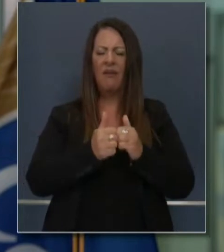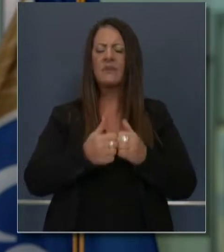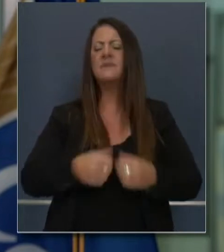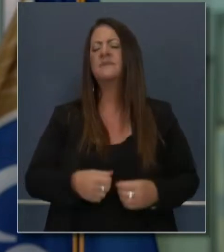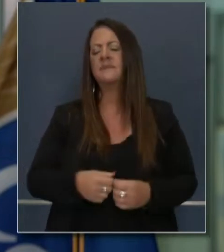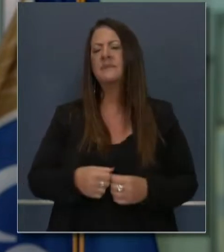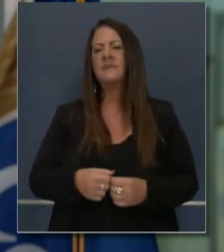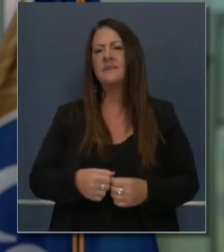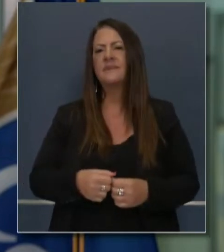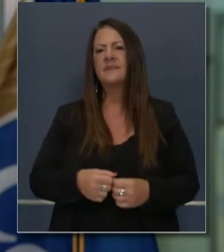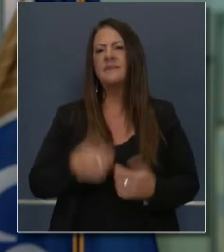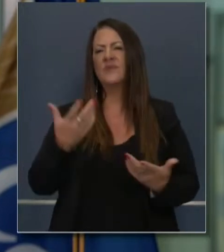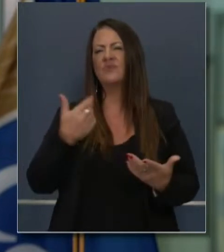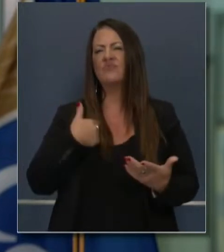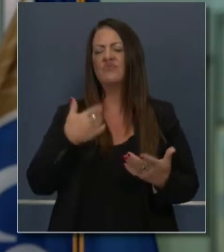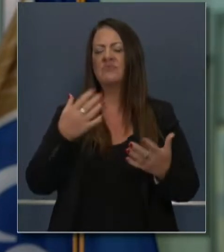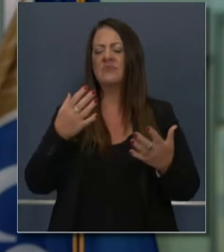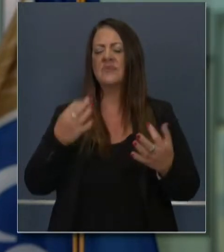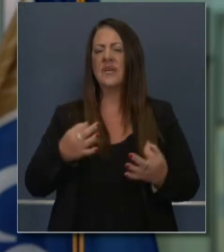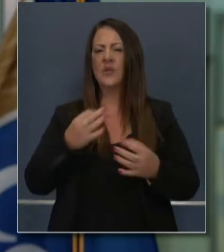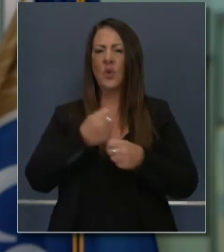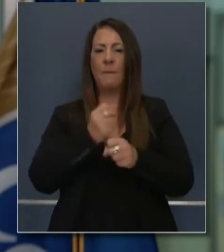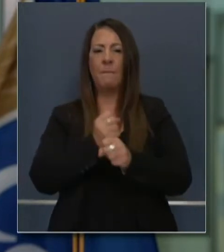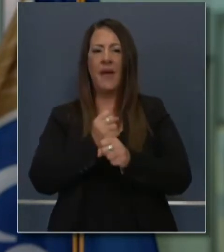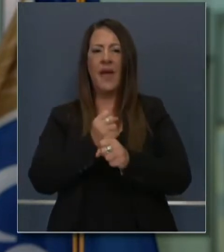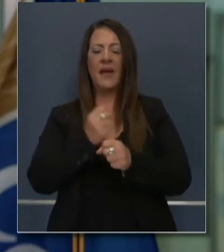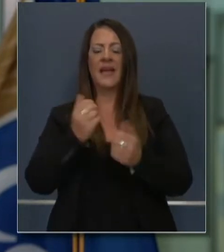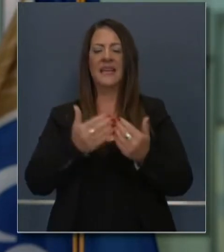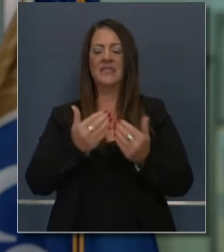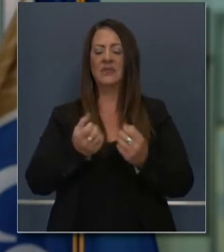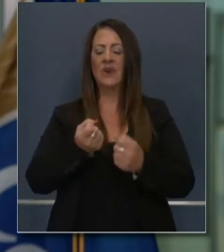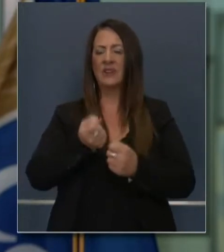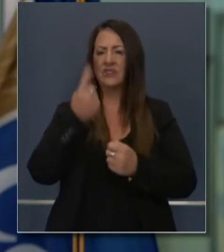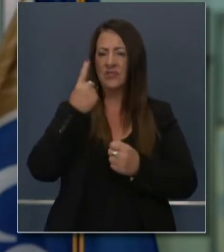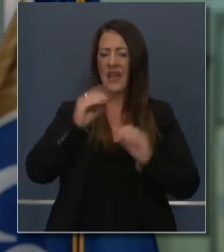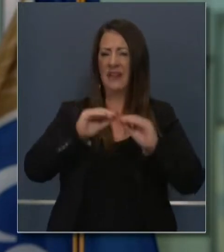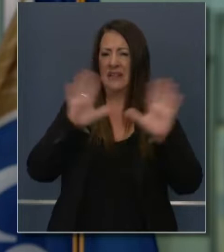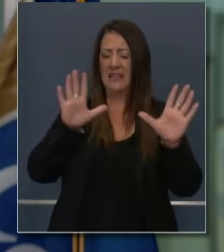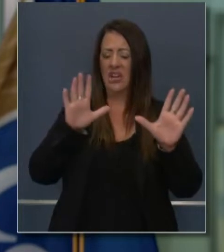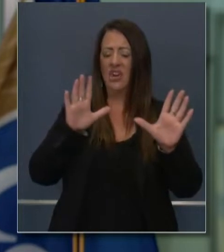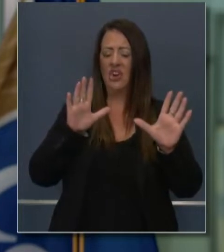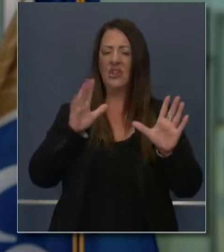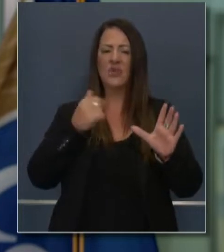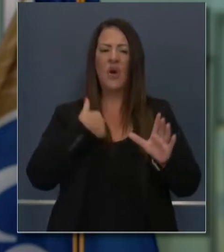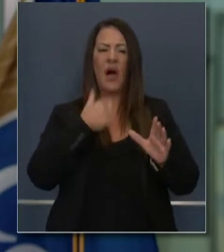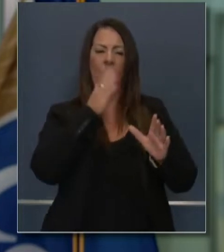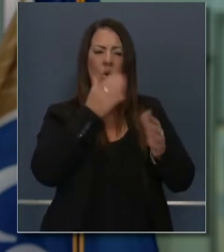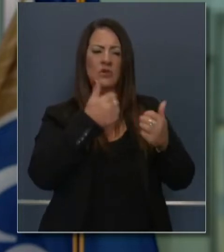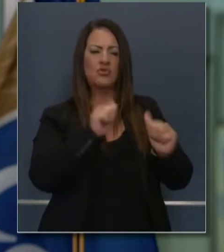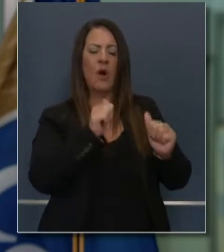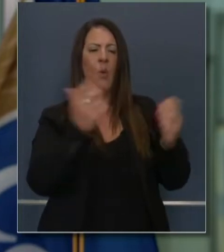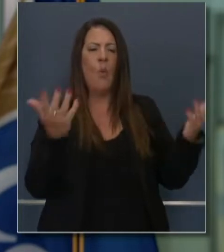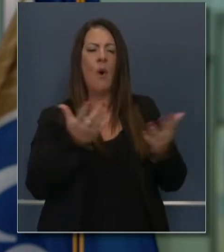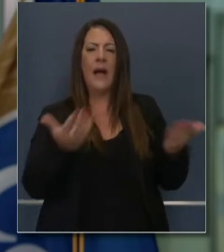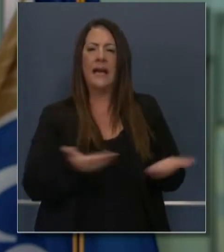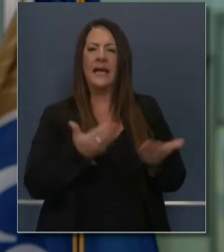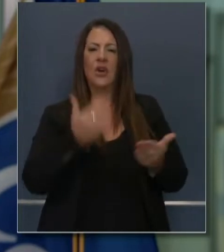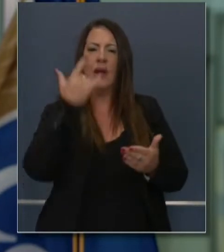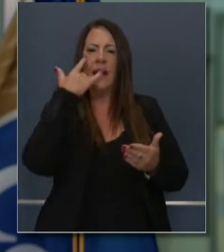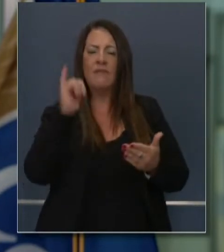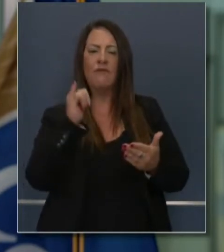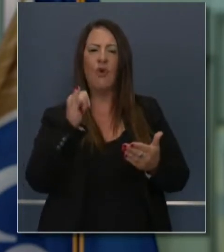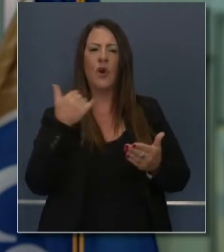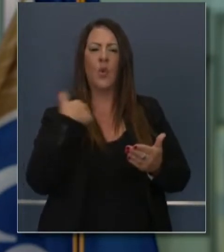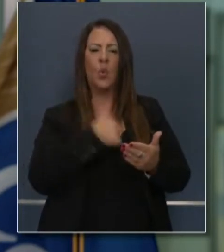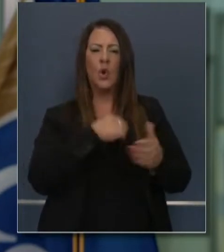an effort to try to make sense of all of that, I'm going to try to make sense of what the state of California is doing